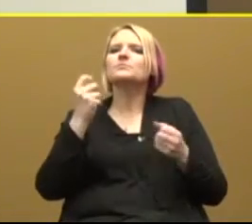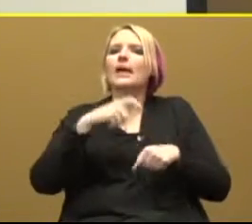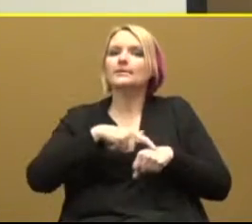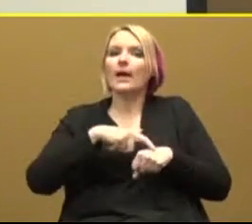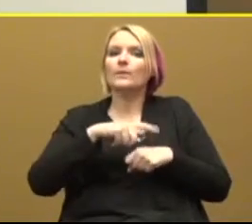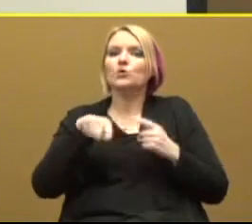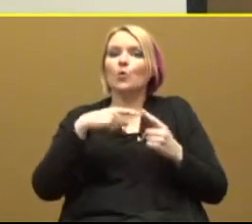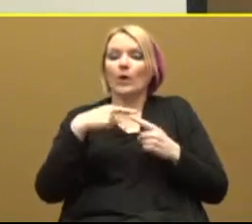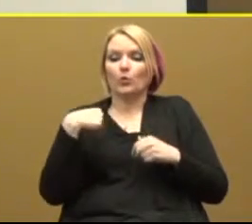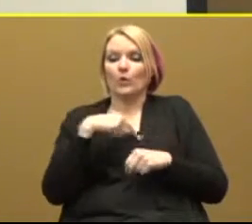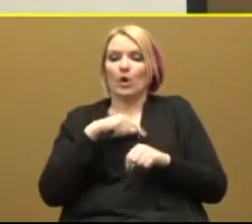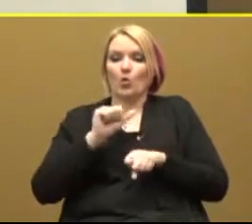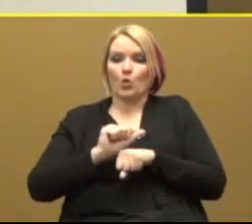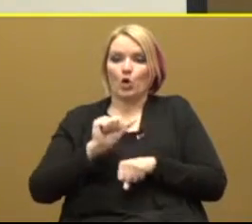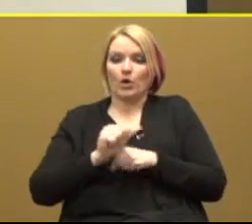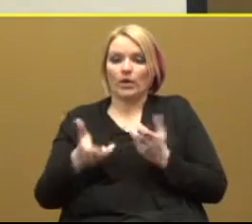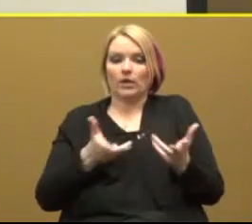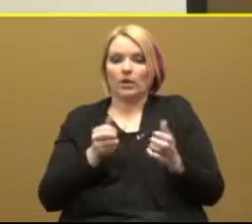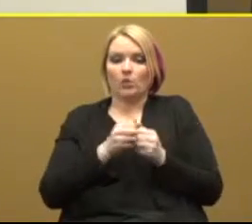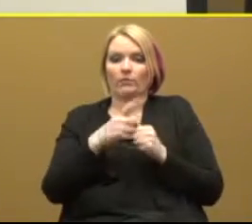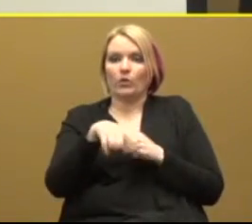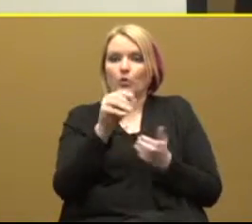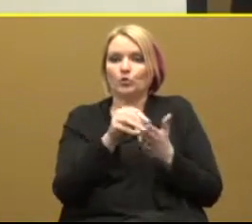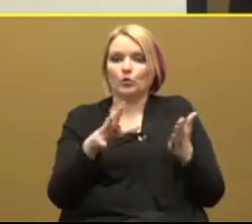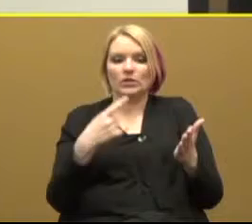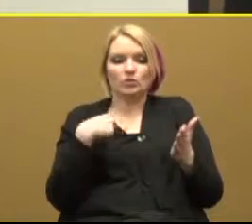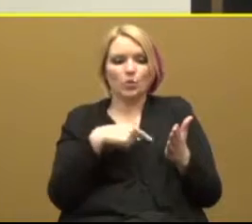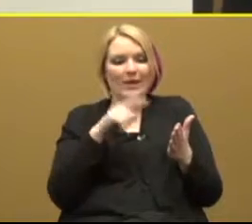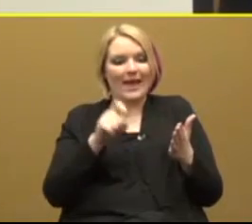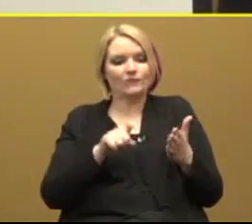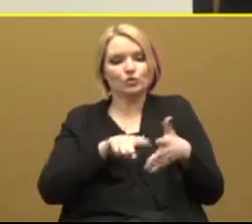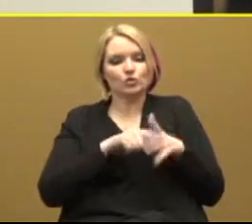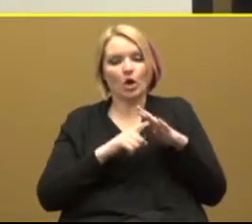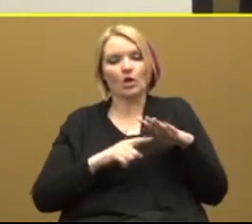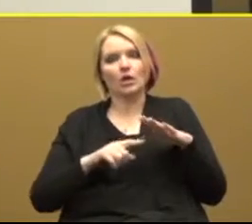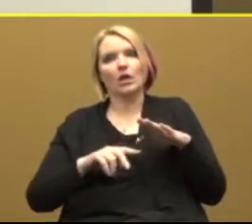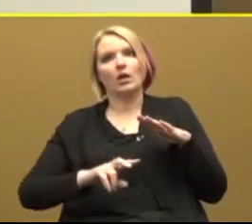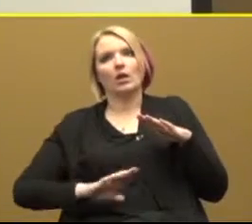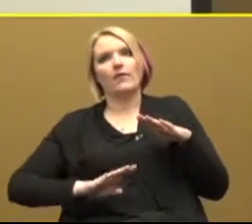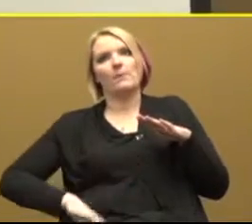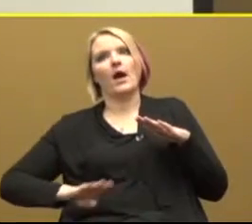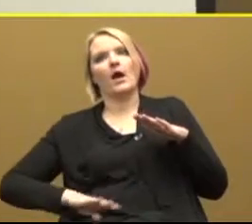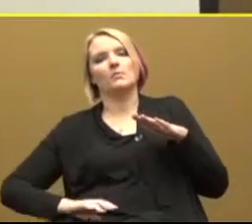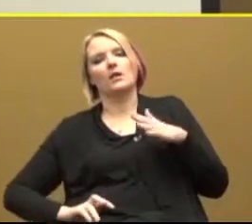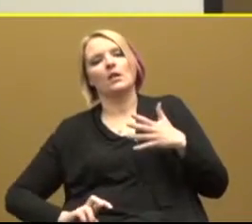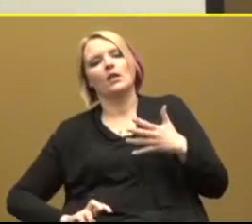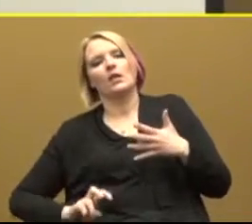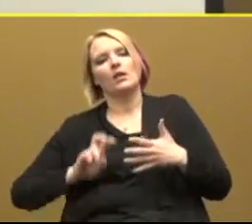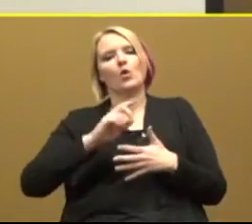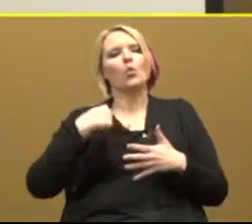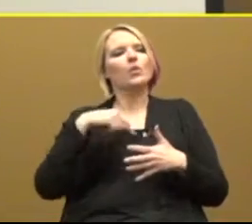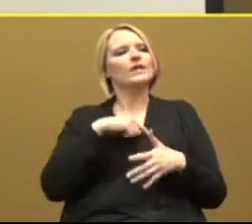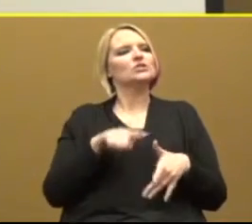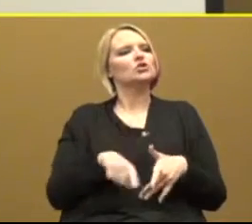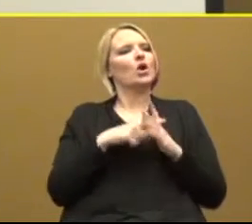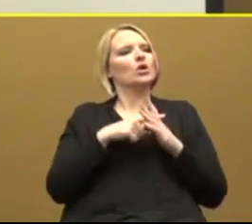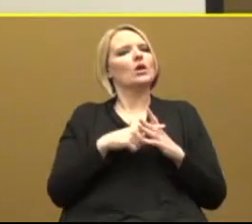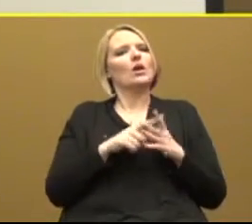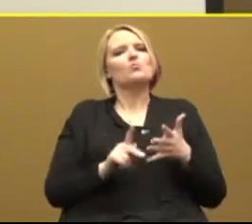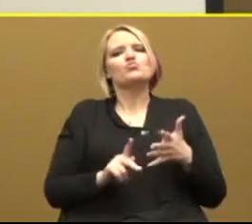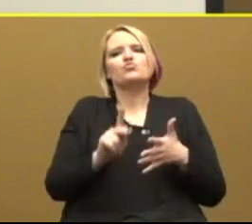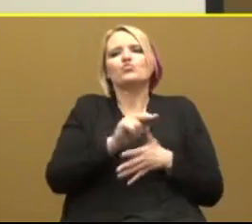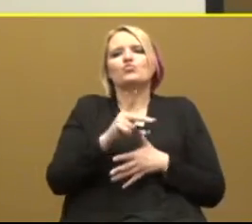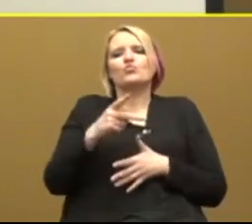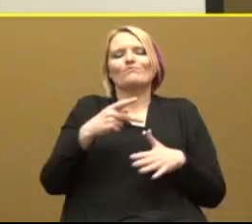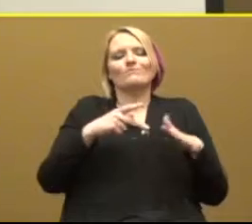oftentimes when we are working with students and we have to start at the ground up, we start at primary levels because those are the